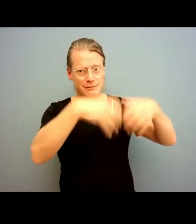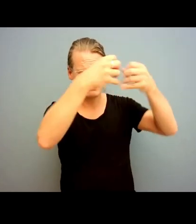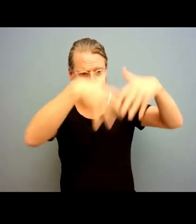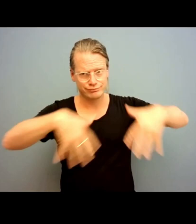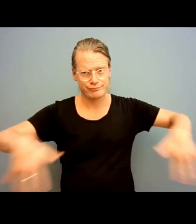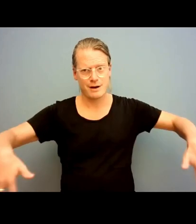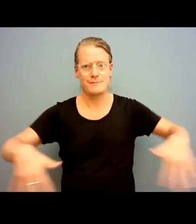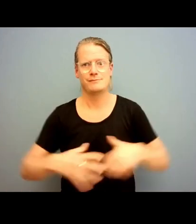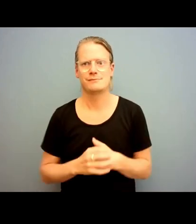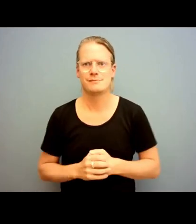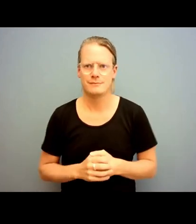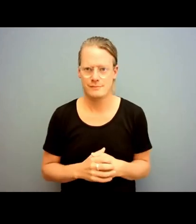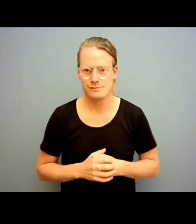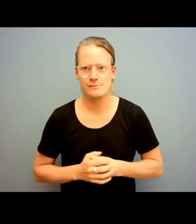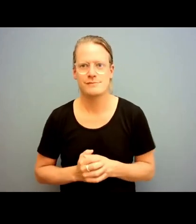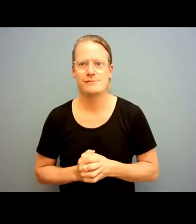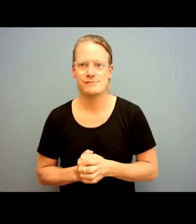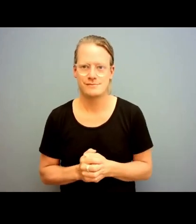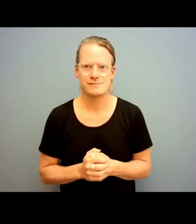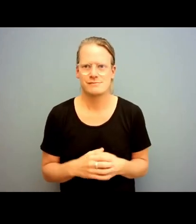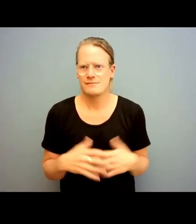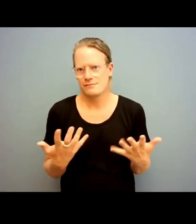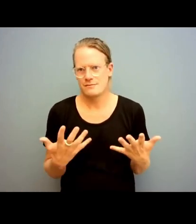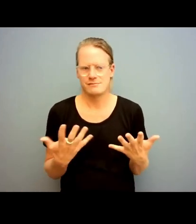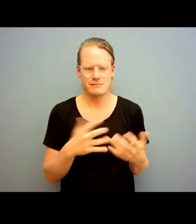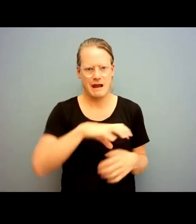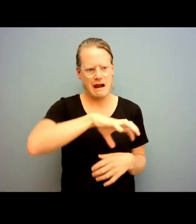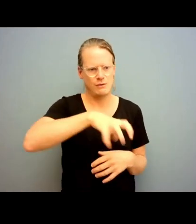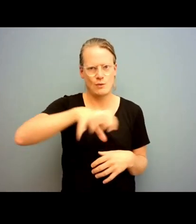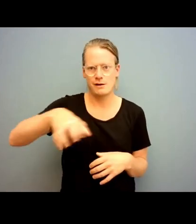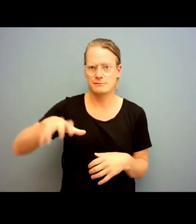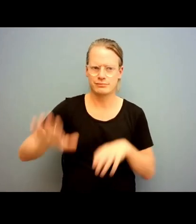the countries are supposed to implement